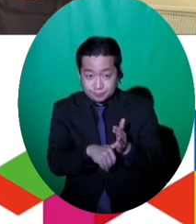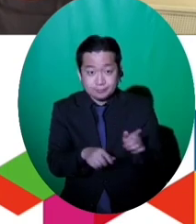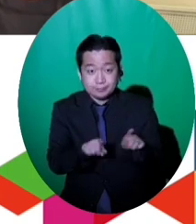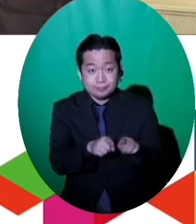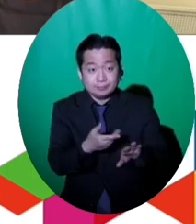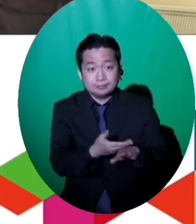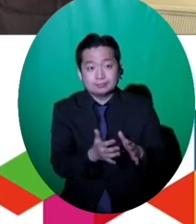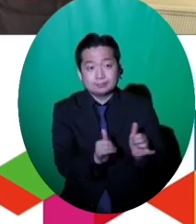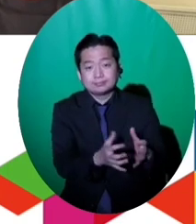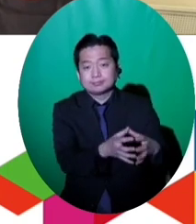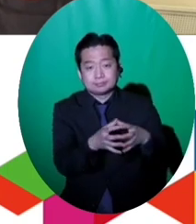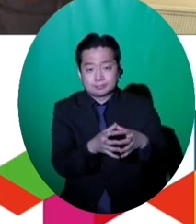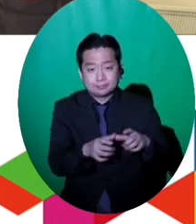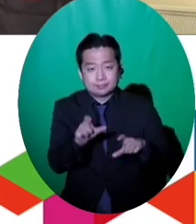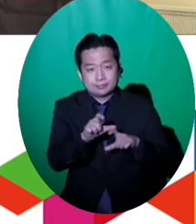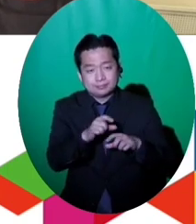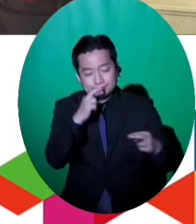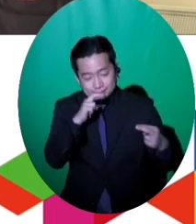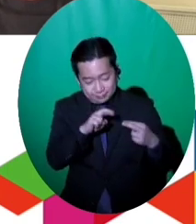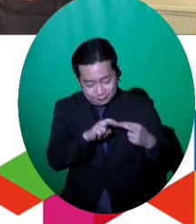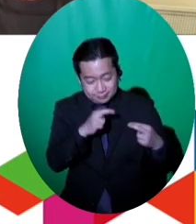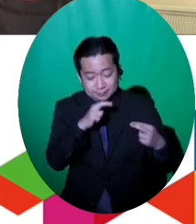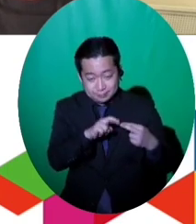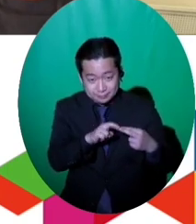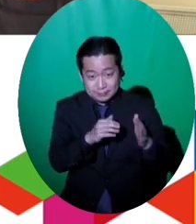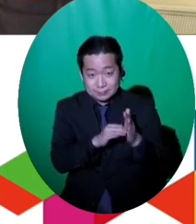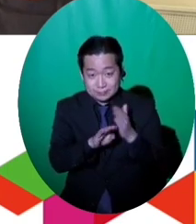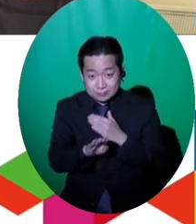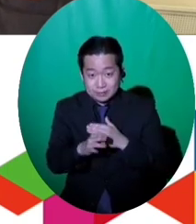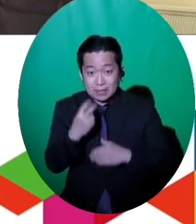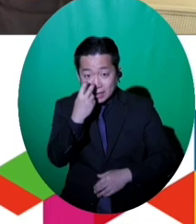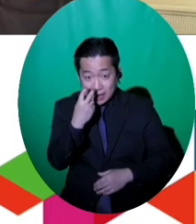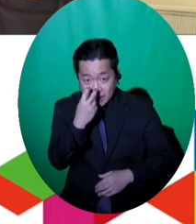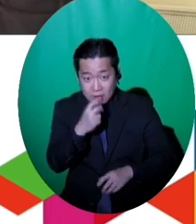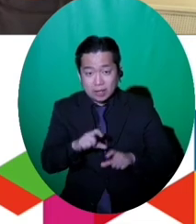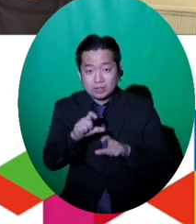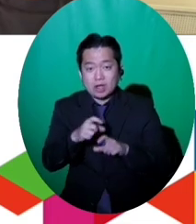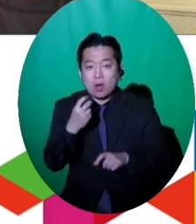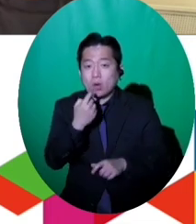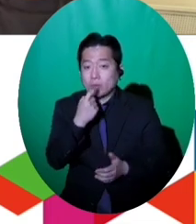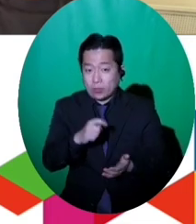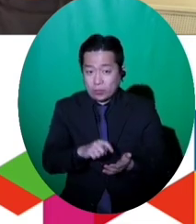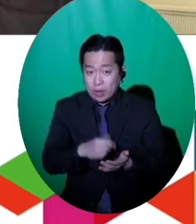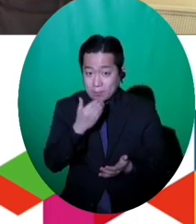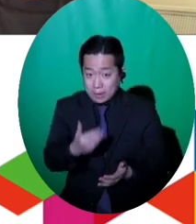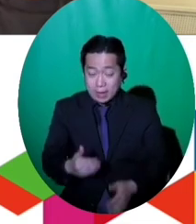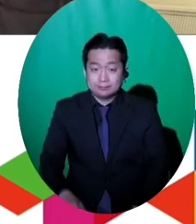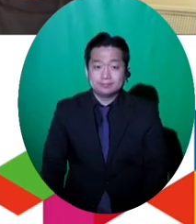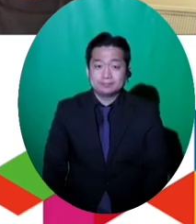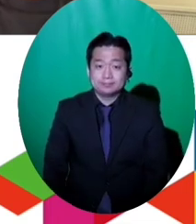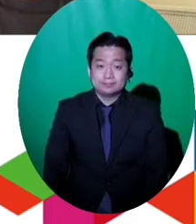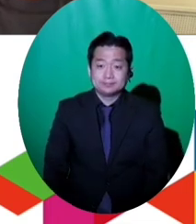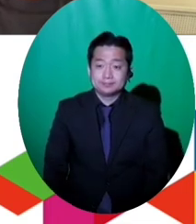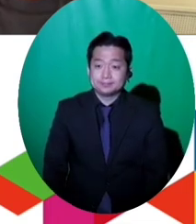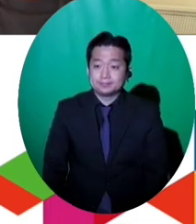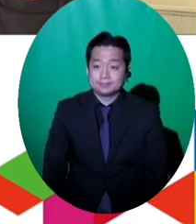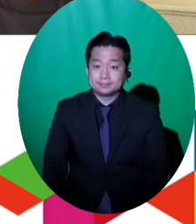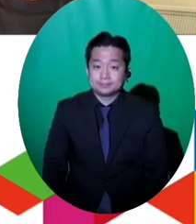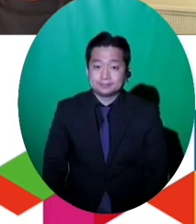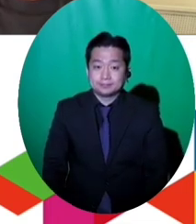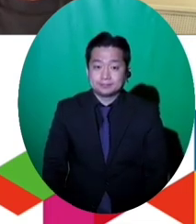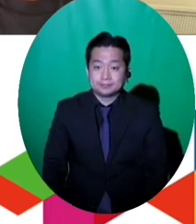needs to start at home and with the immediate surroundings. Good, good. Like, I also fully agree with